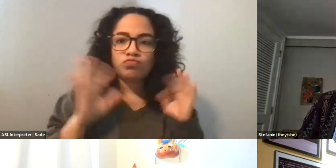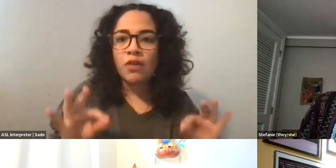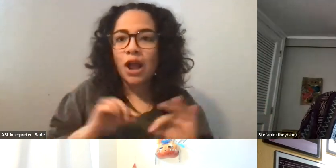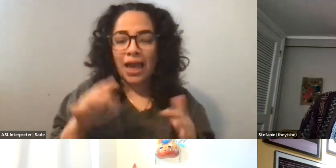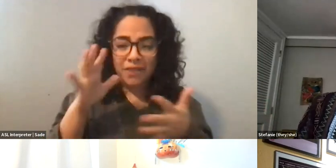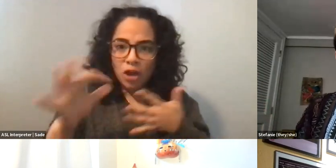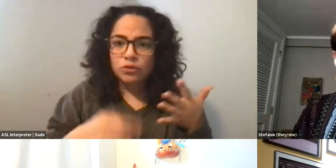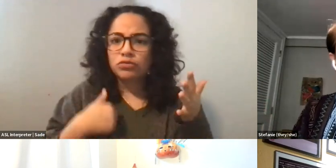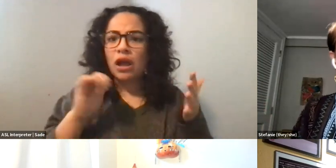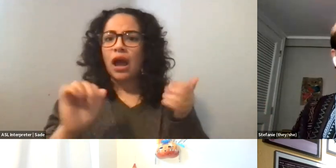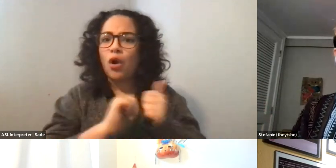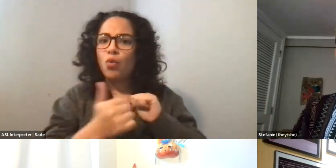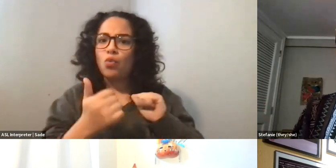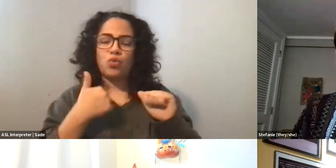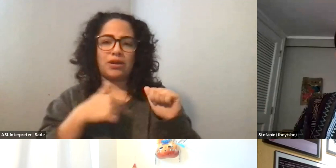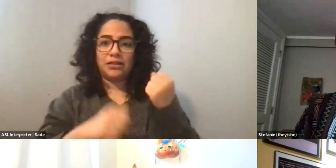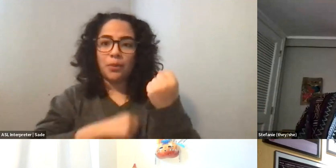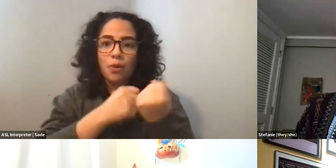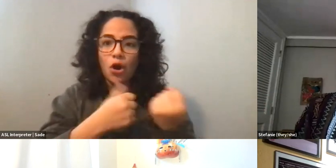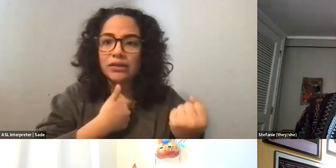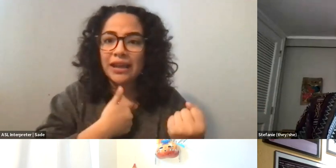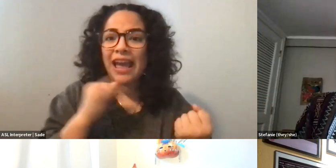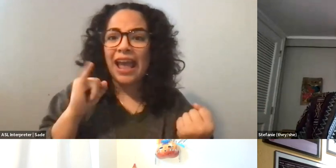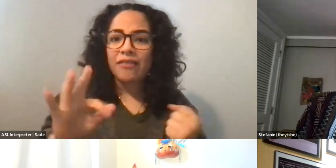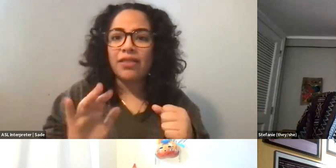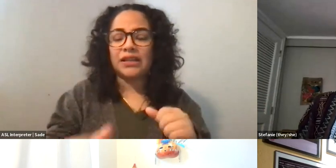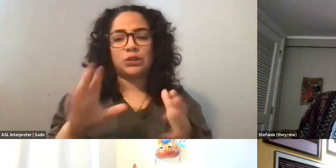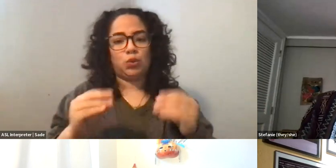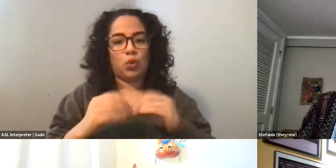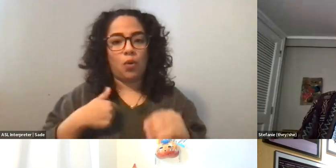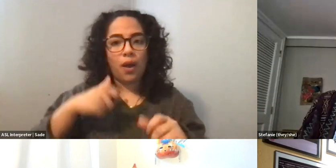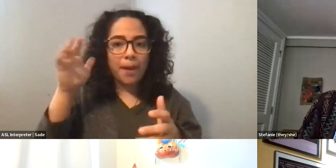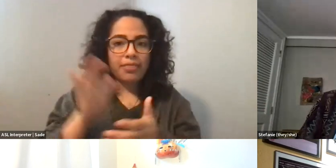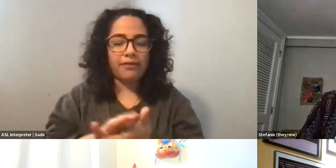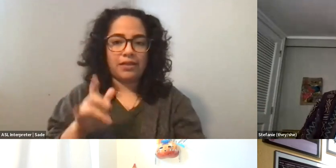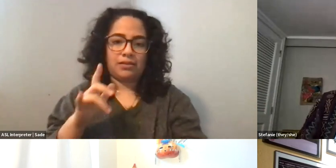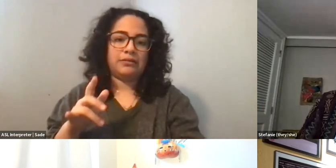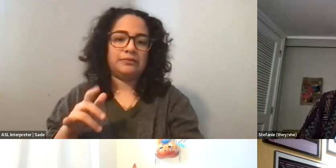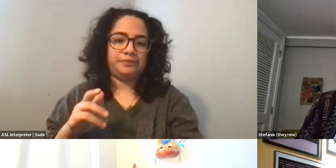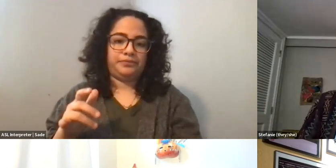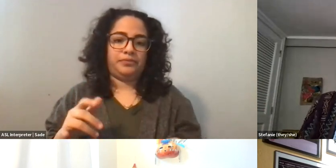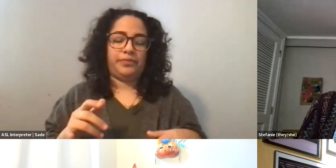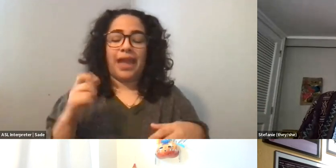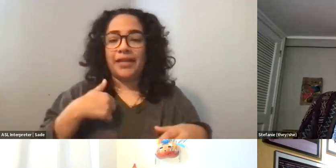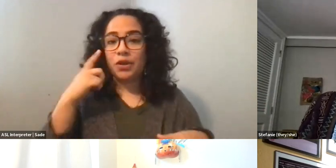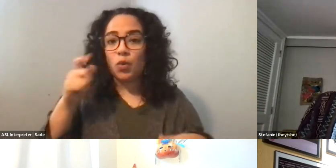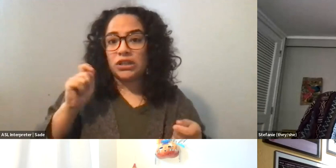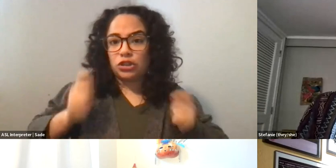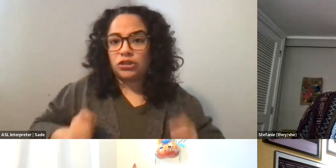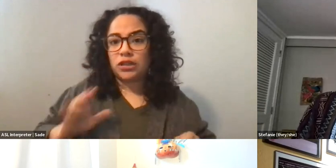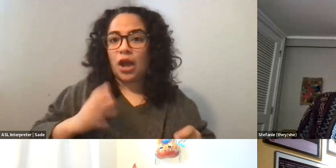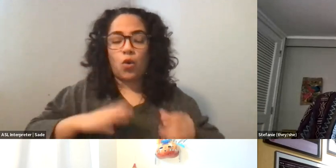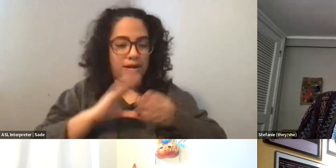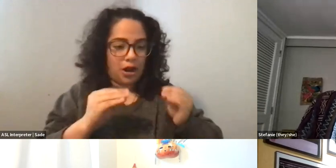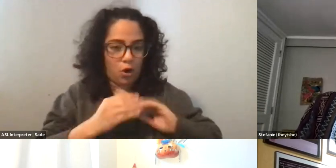can support ourselves if that's the story that we believe at a moment in time. I think we can change our narratives. We can change how we think